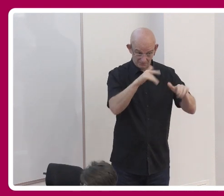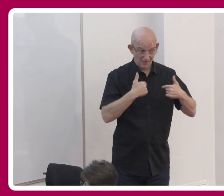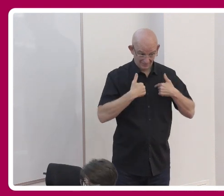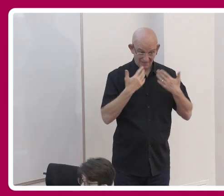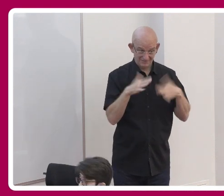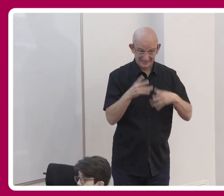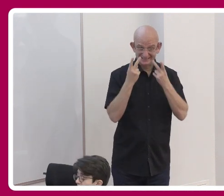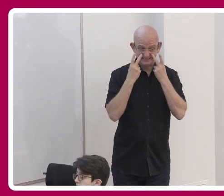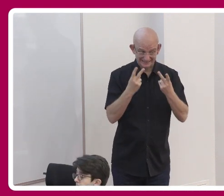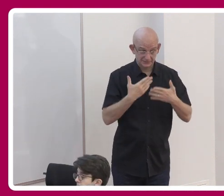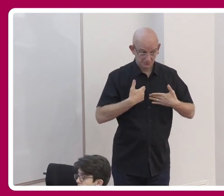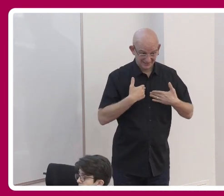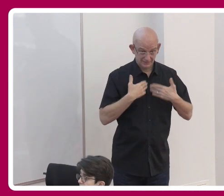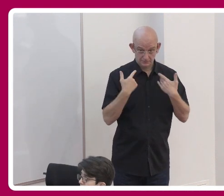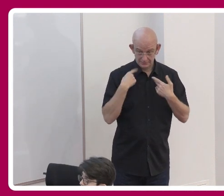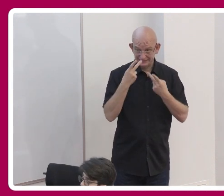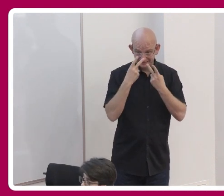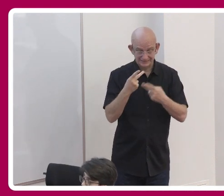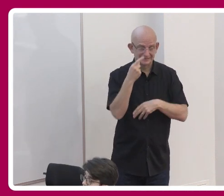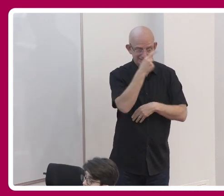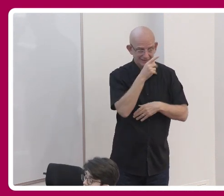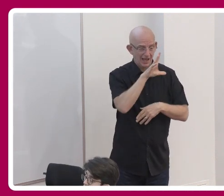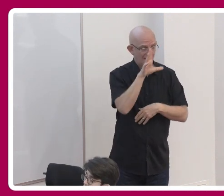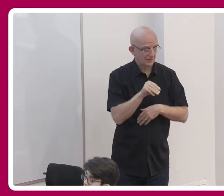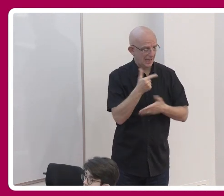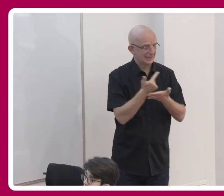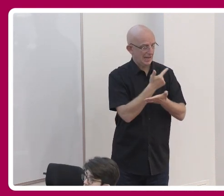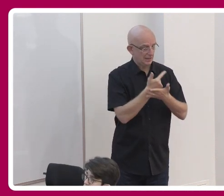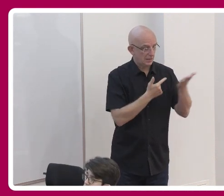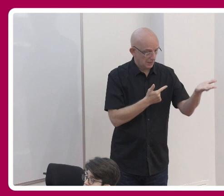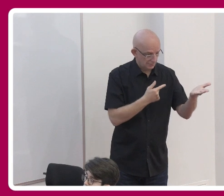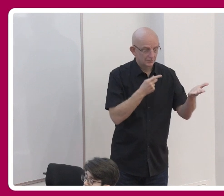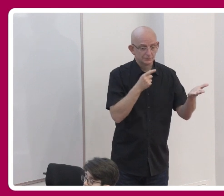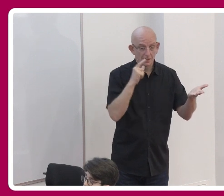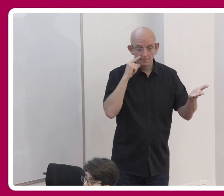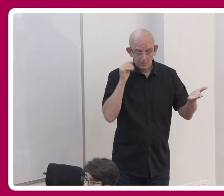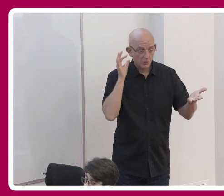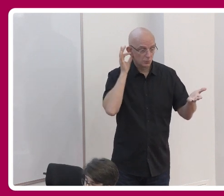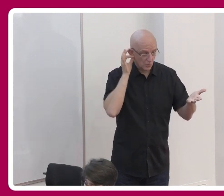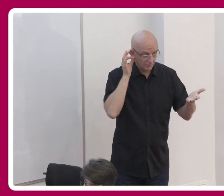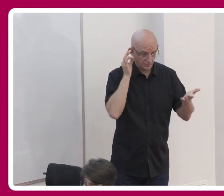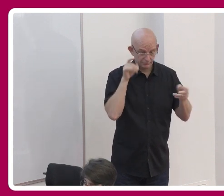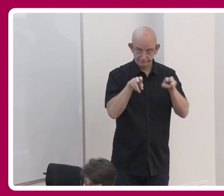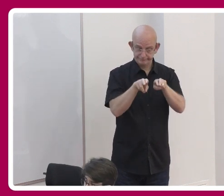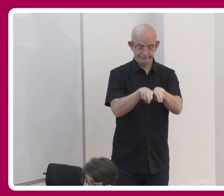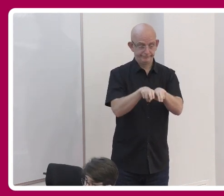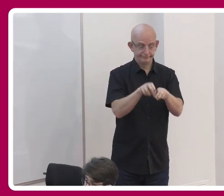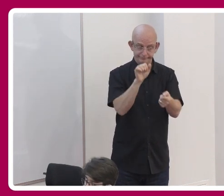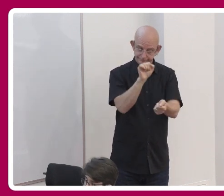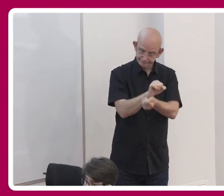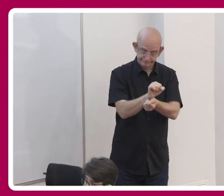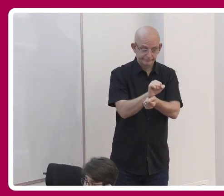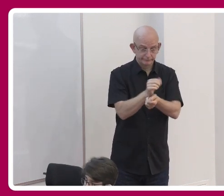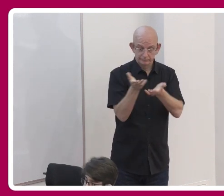are confined next to each other who have psychosocial disabilities. Male staff would enter and